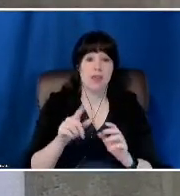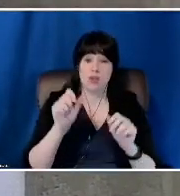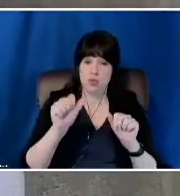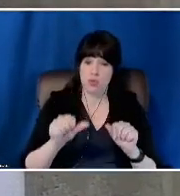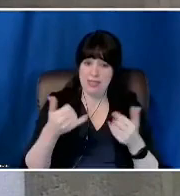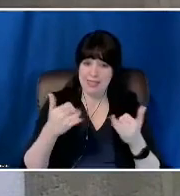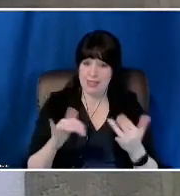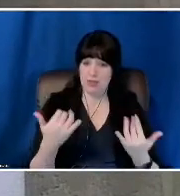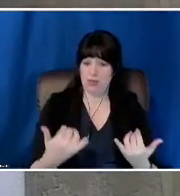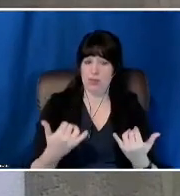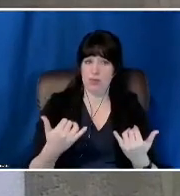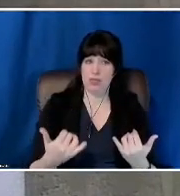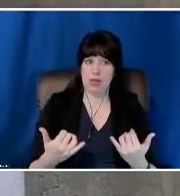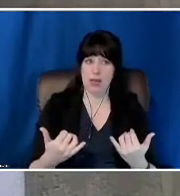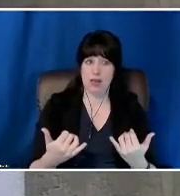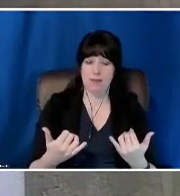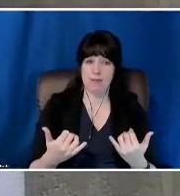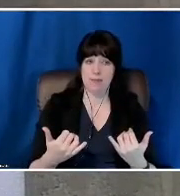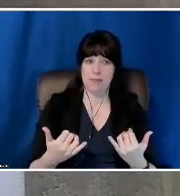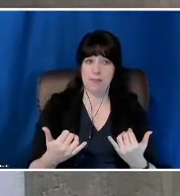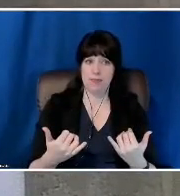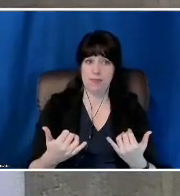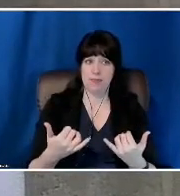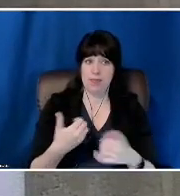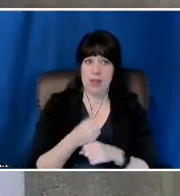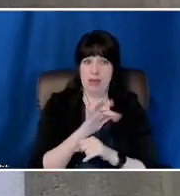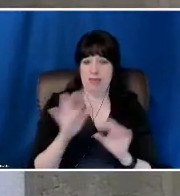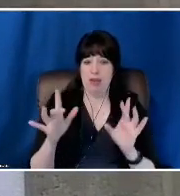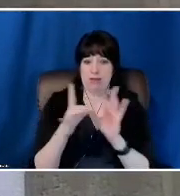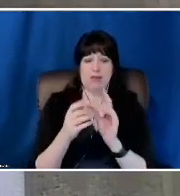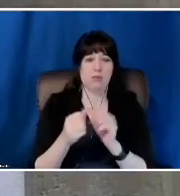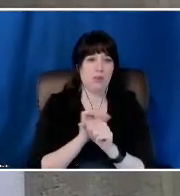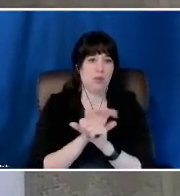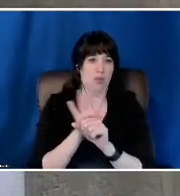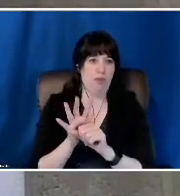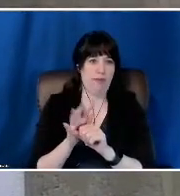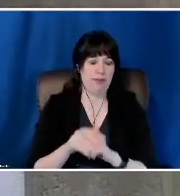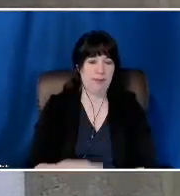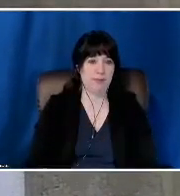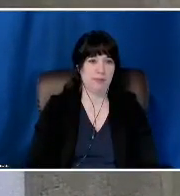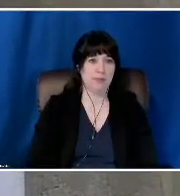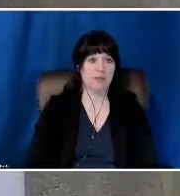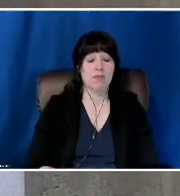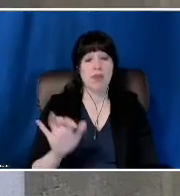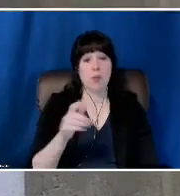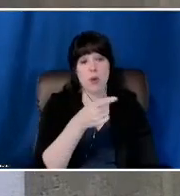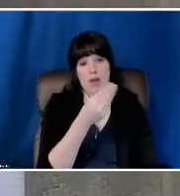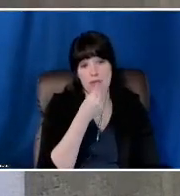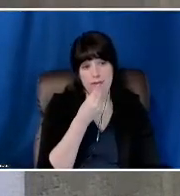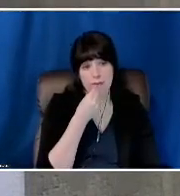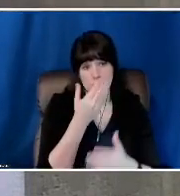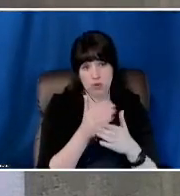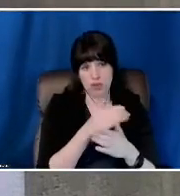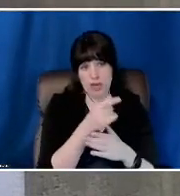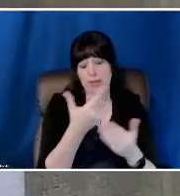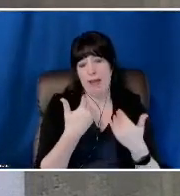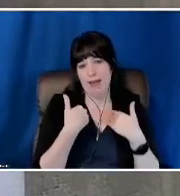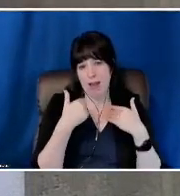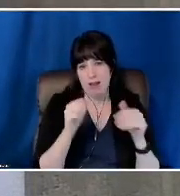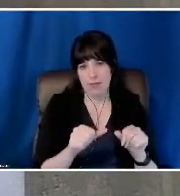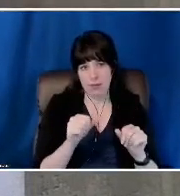today make that tie into COVID. Whereas the food share has that ability and does